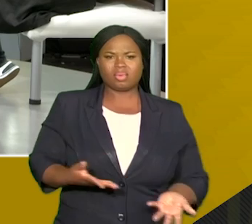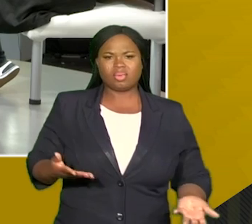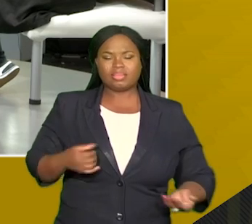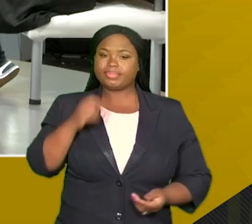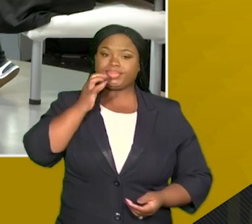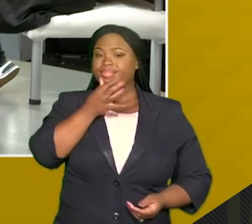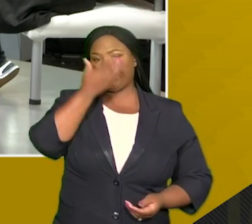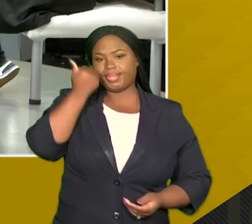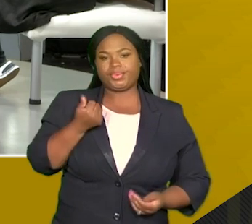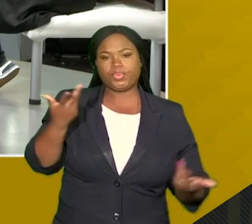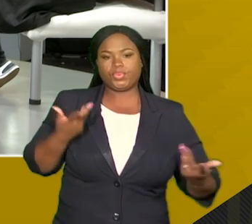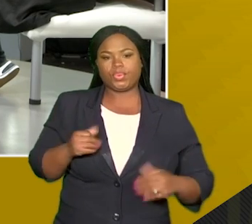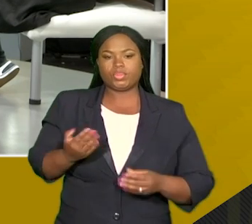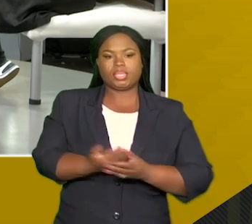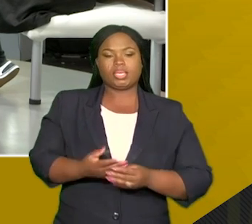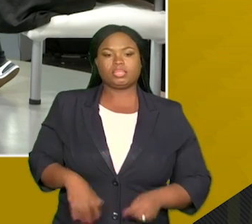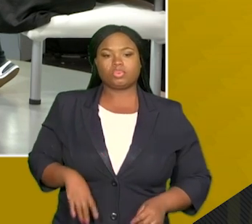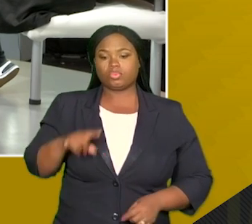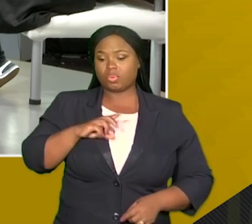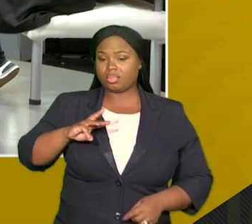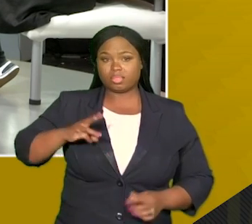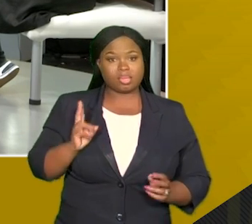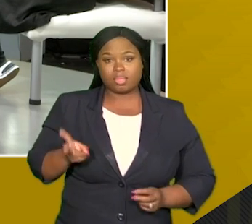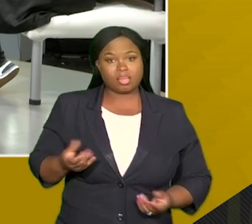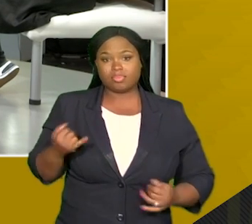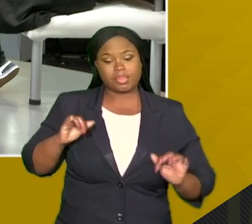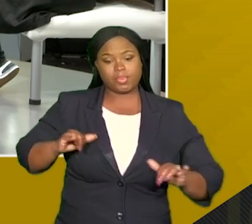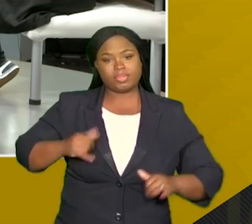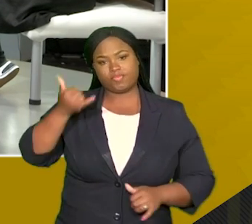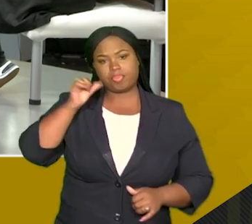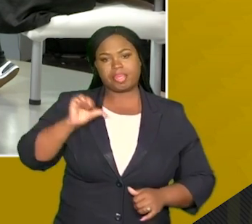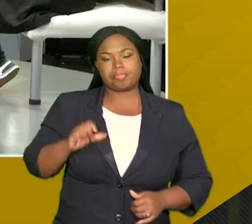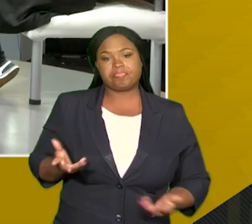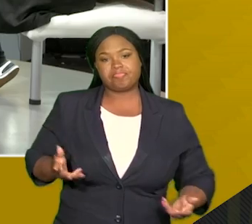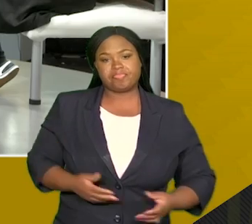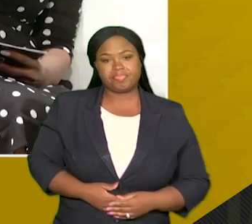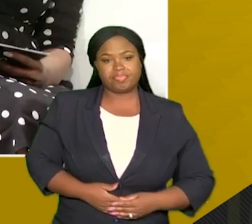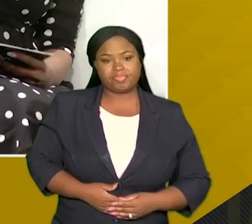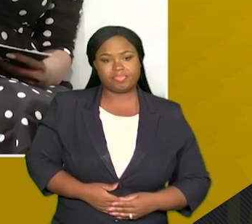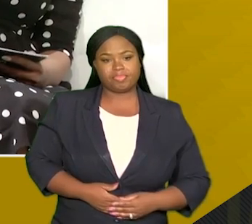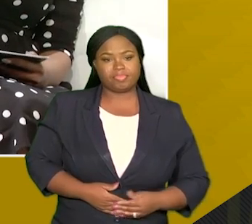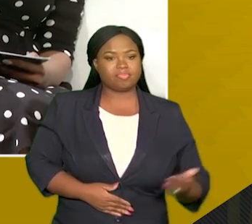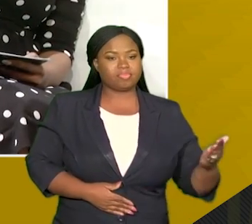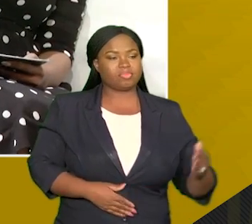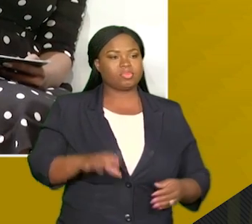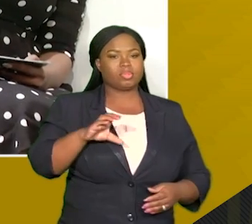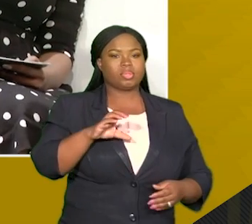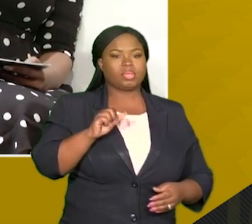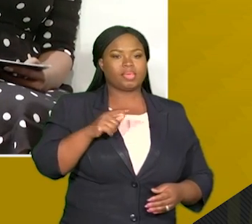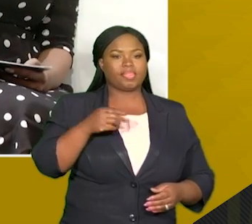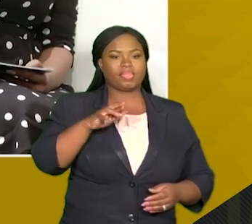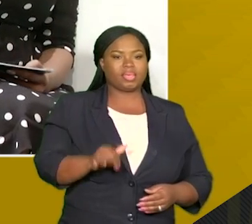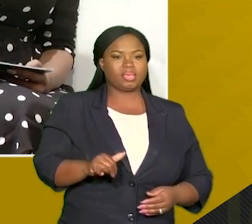WM Raukan today's. Another Thursday. Yes. I'm still waiting for the call. Yep. Sure. We also have Ms. Kathy Hendricks,